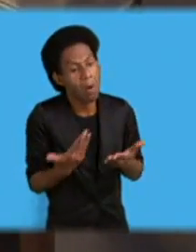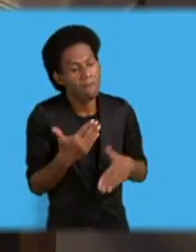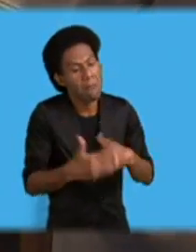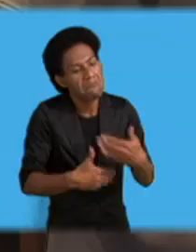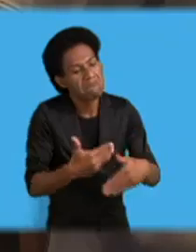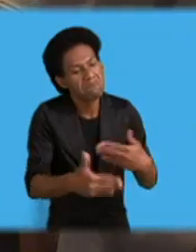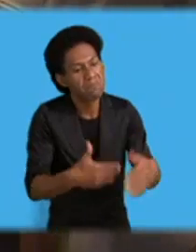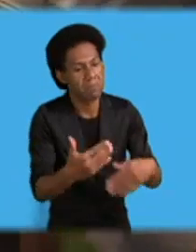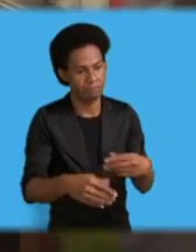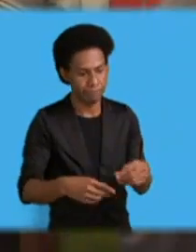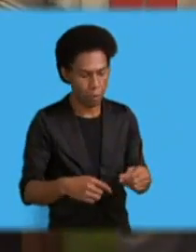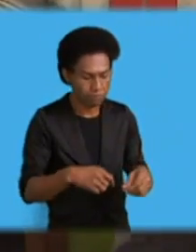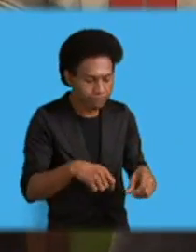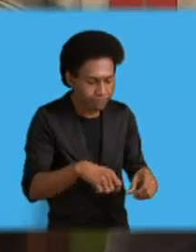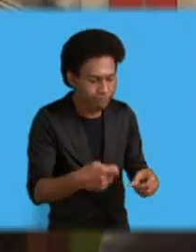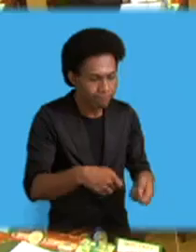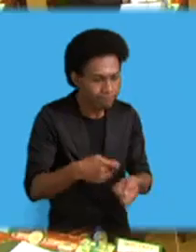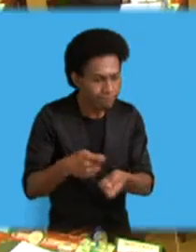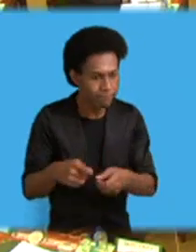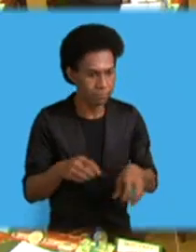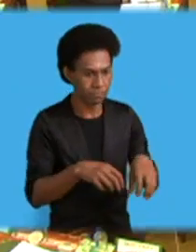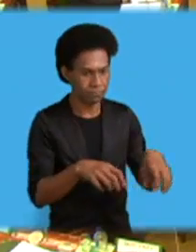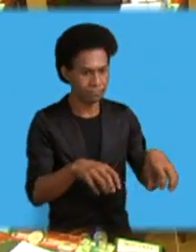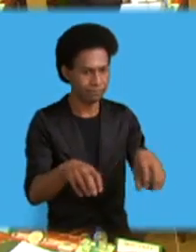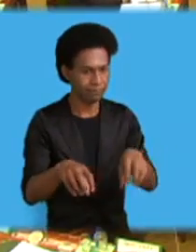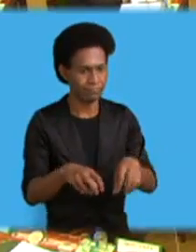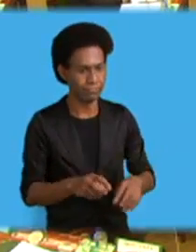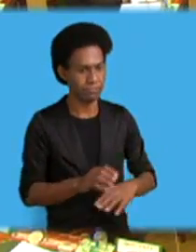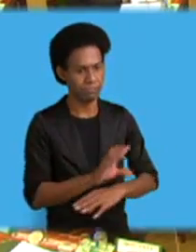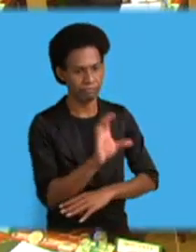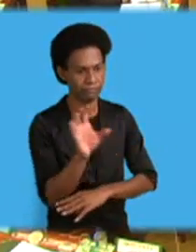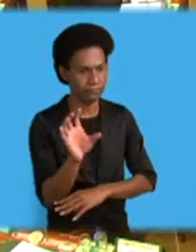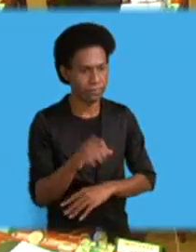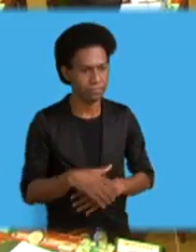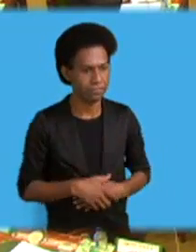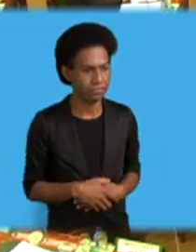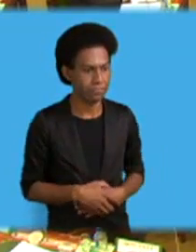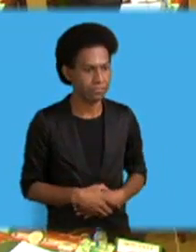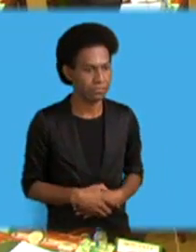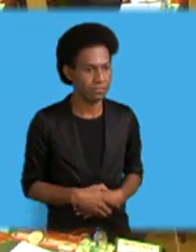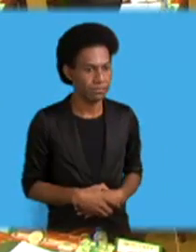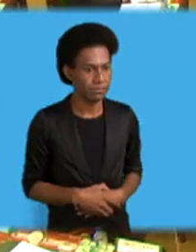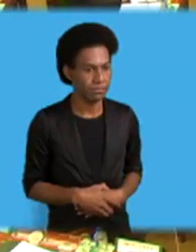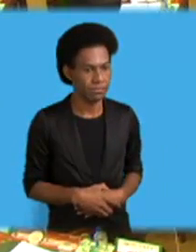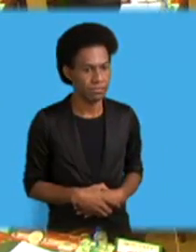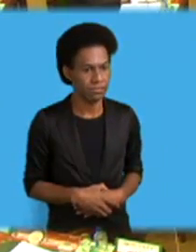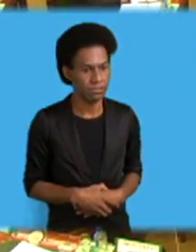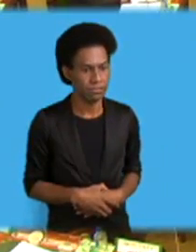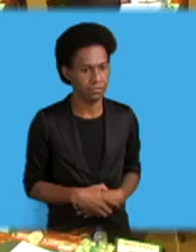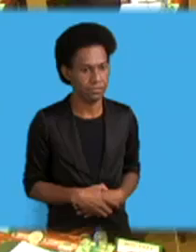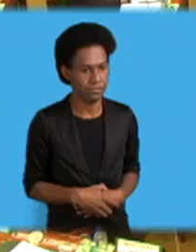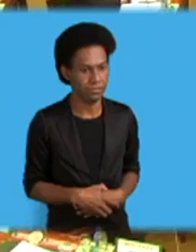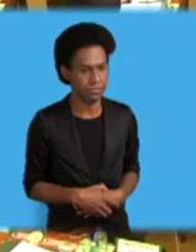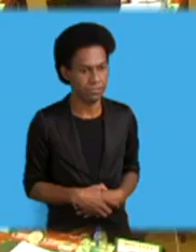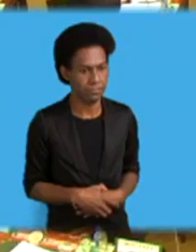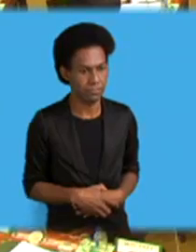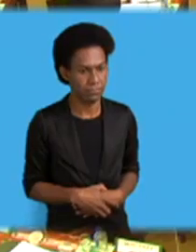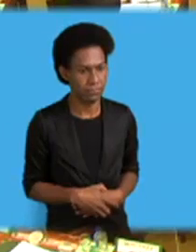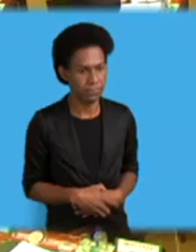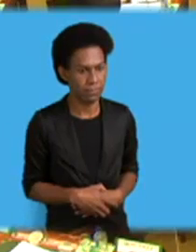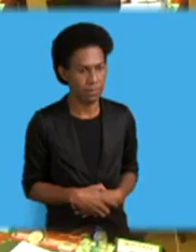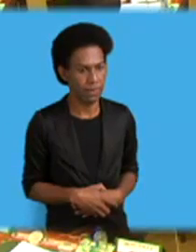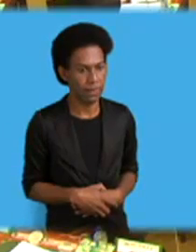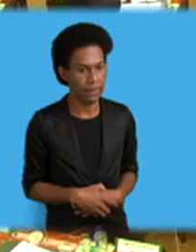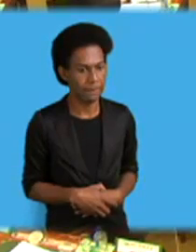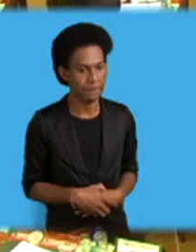deforestation areas. Thank you. Thank you. I now give the floor to the Honorable Ratu Lalwalau. Thank